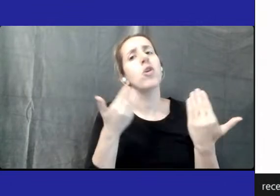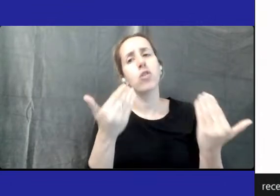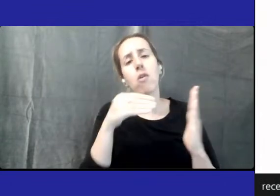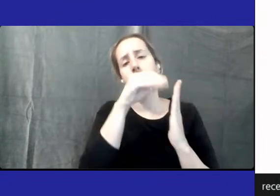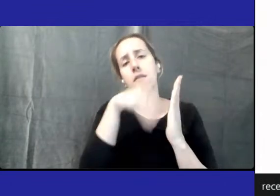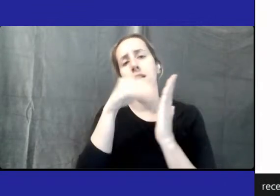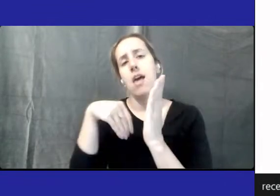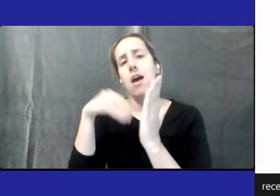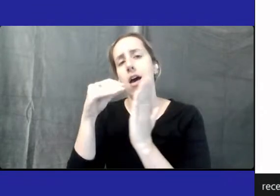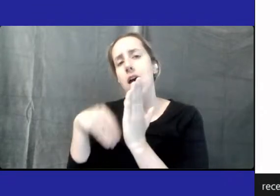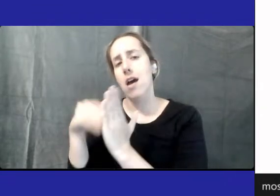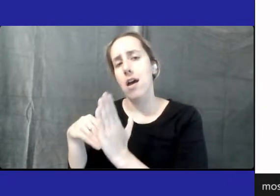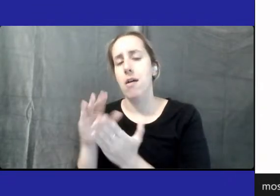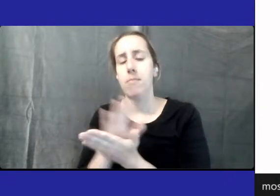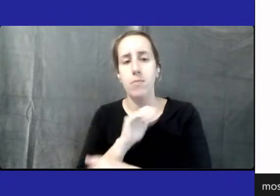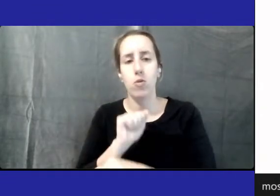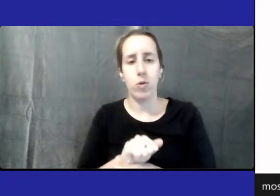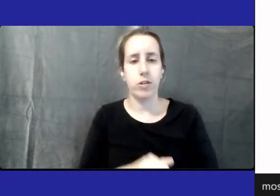please.